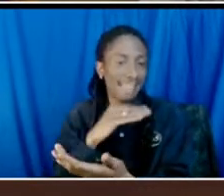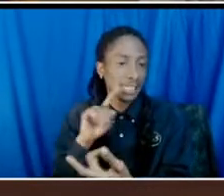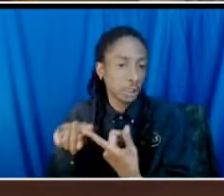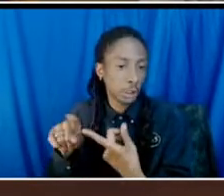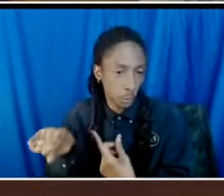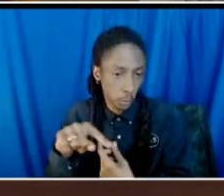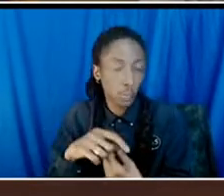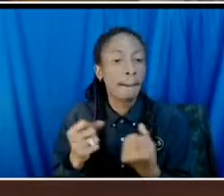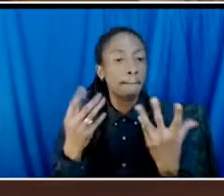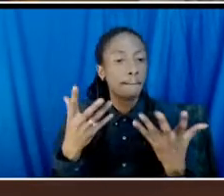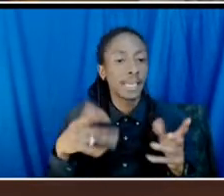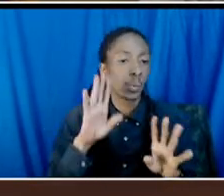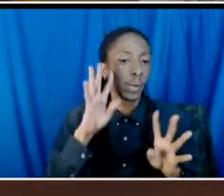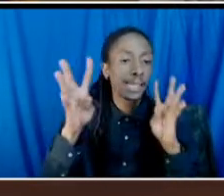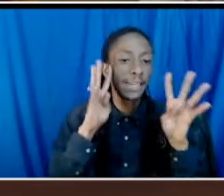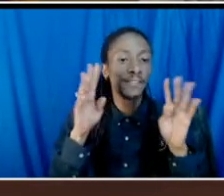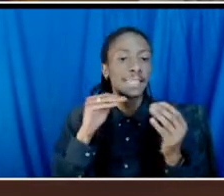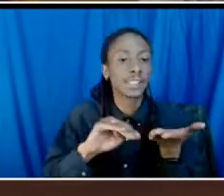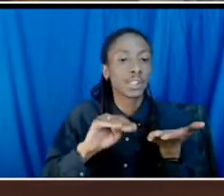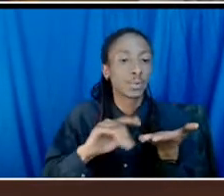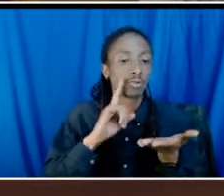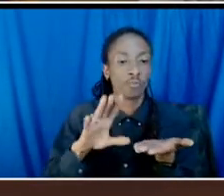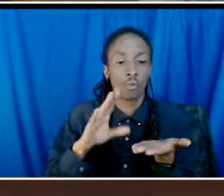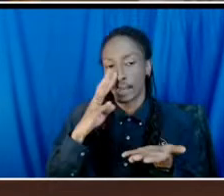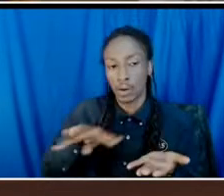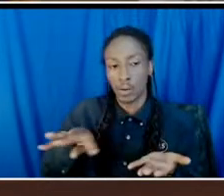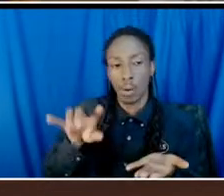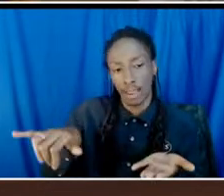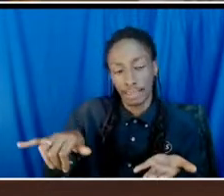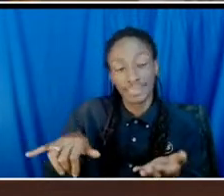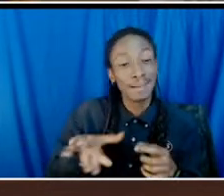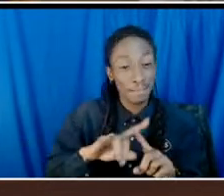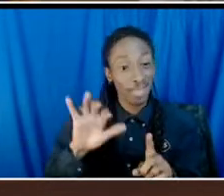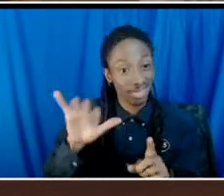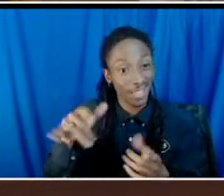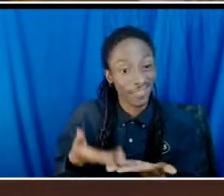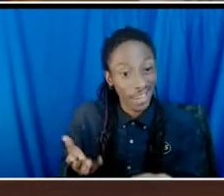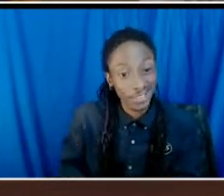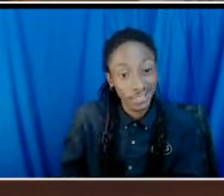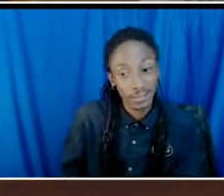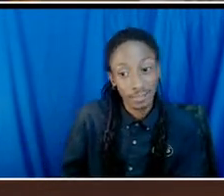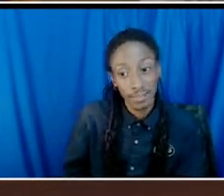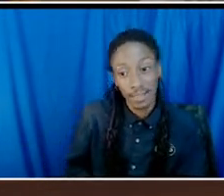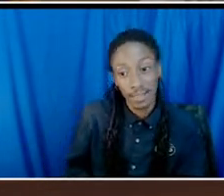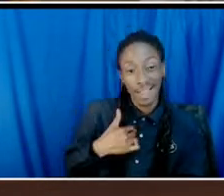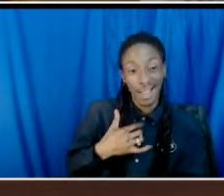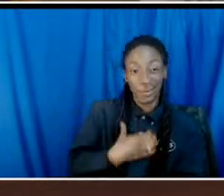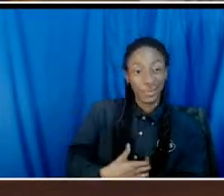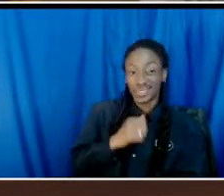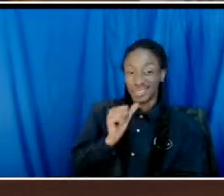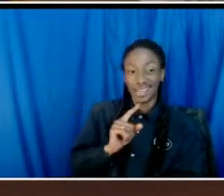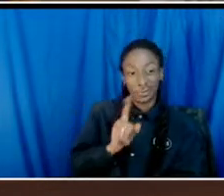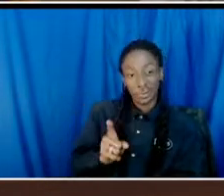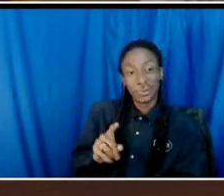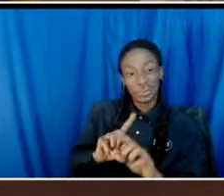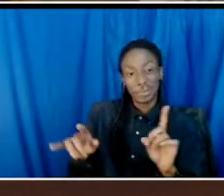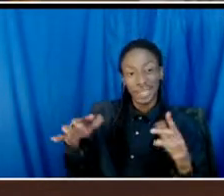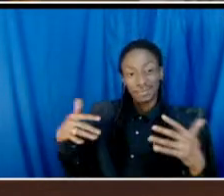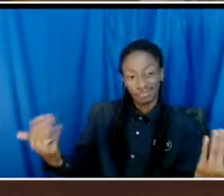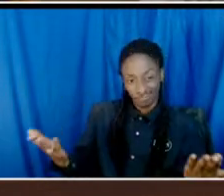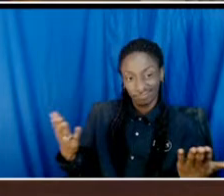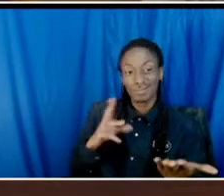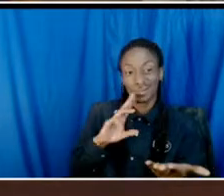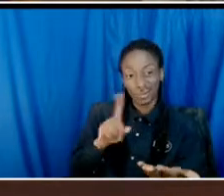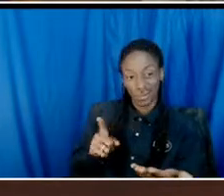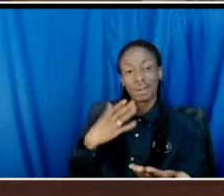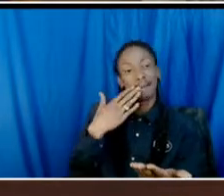invent excuses to ignore that fact. But that is a fact. I wish it weren't true, but it is. Thank you, Mr.